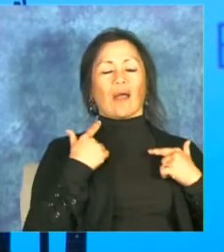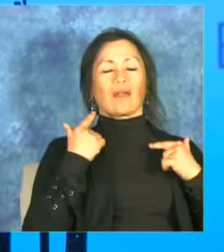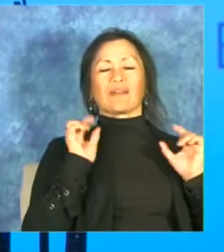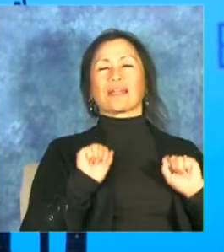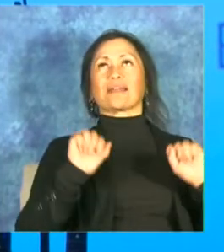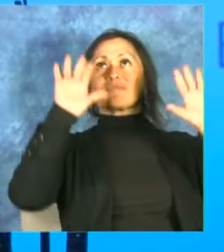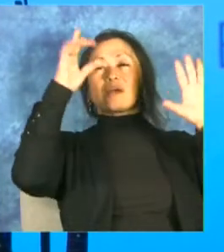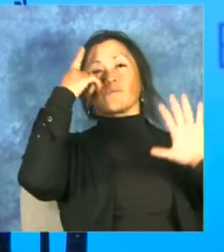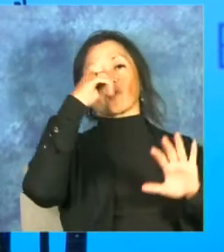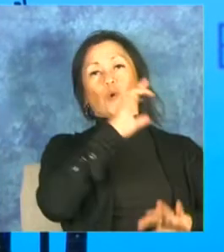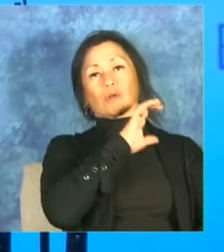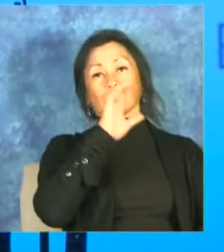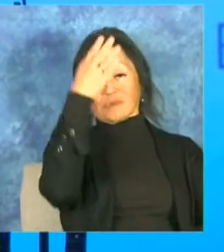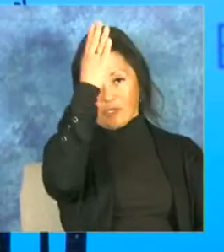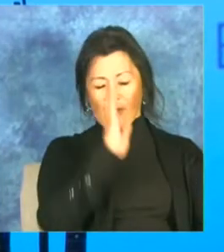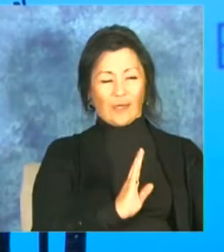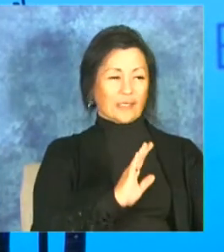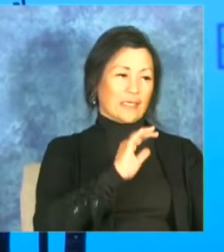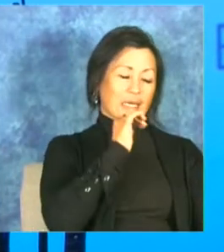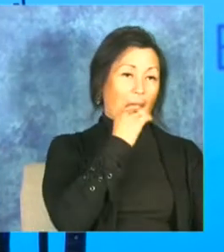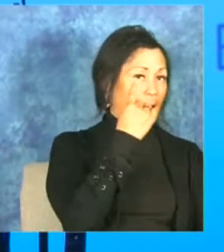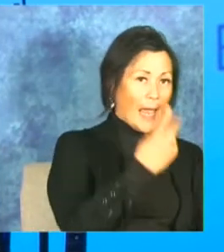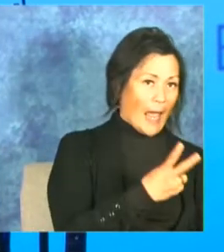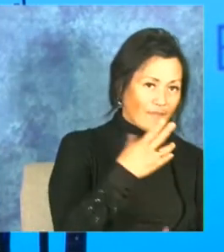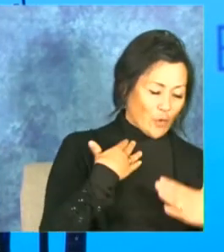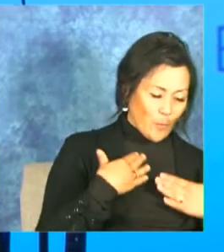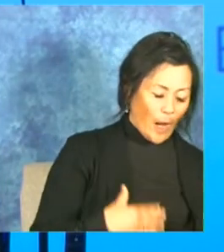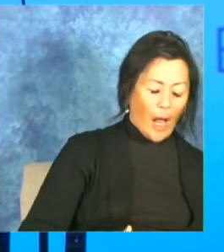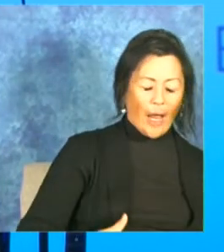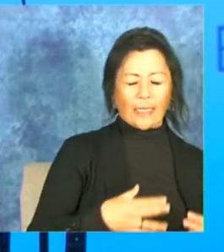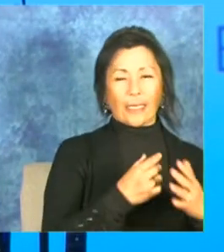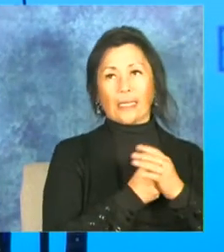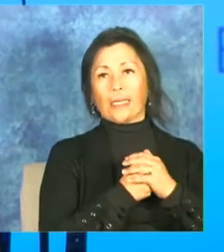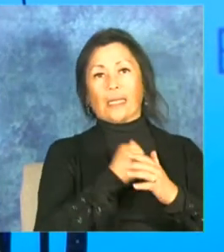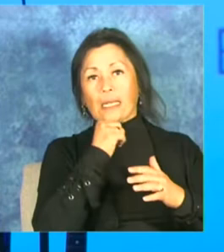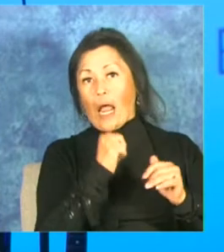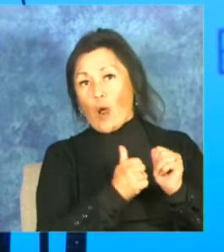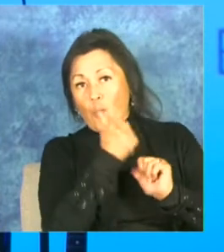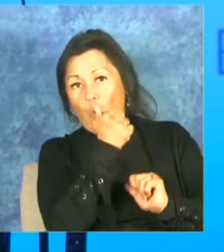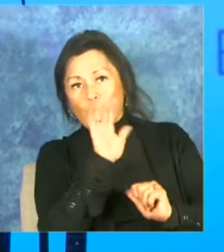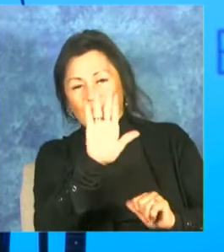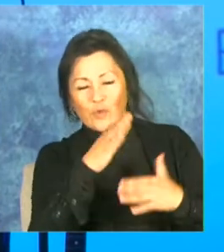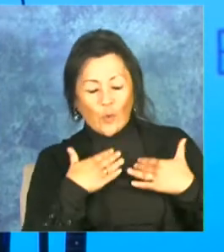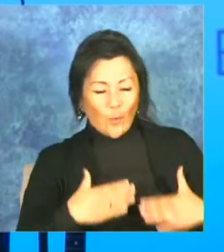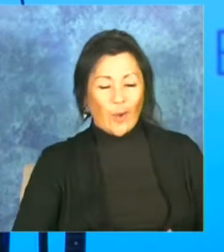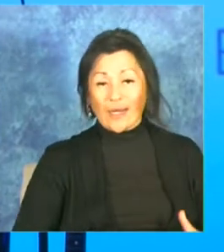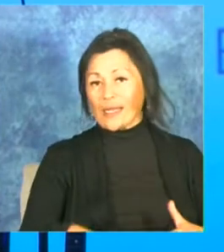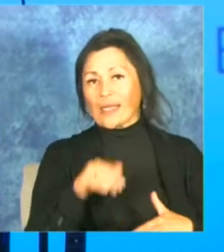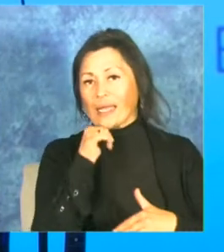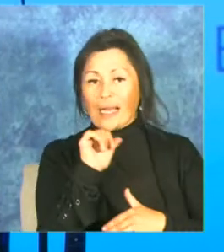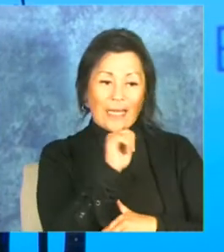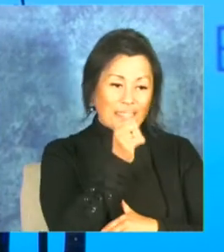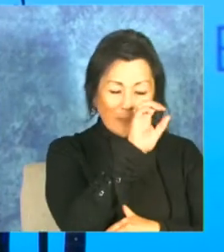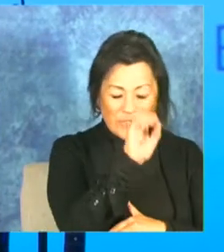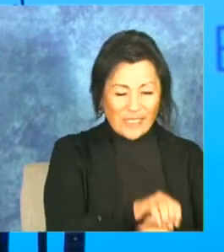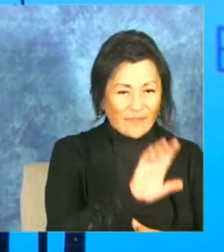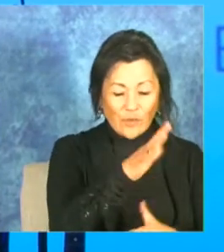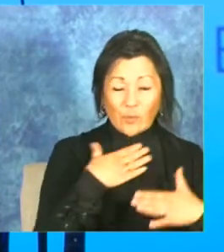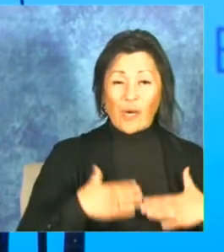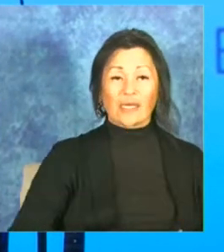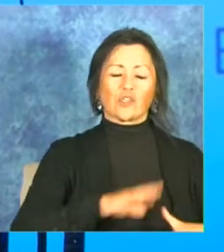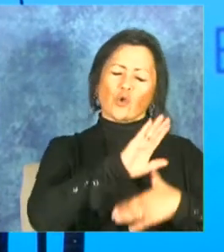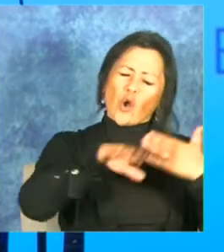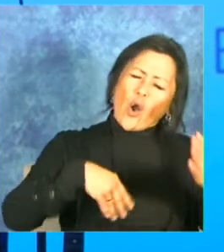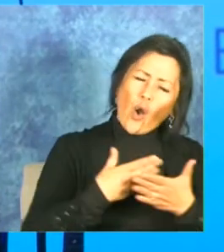God. Not half your being, not most of your being, and certainly not 10% of your being, your